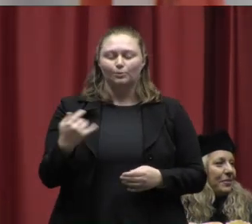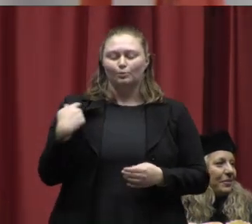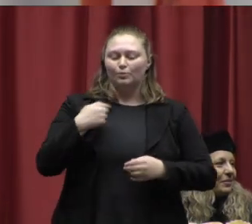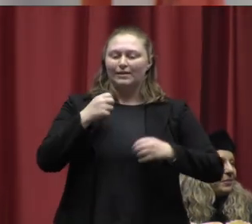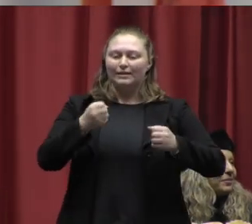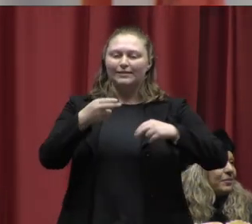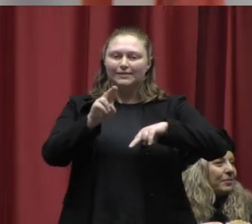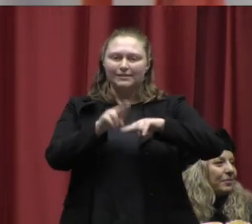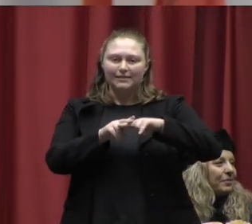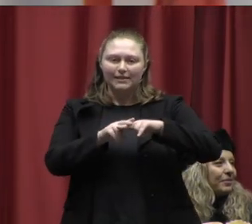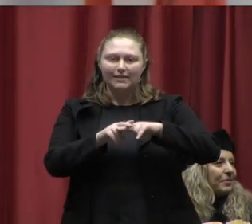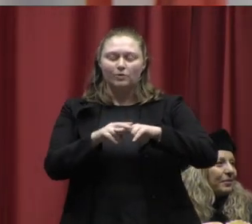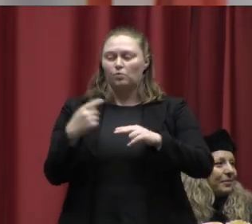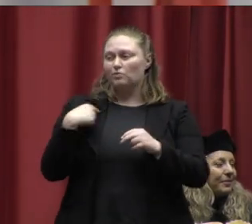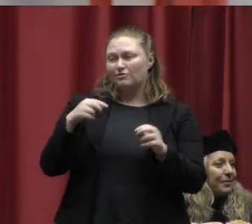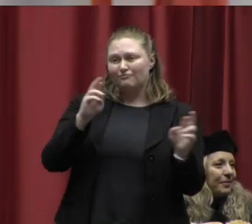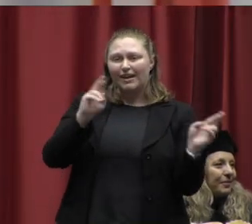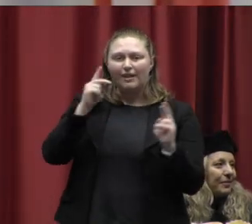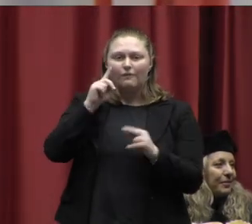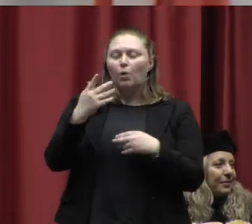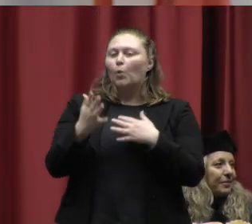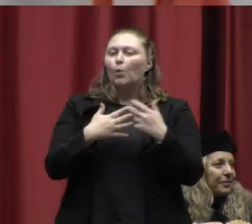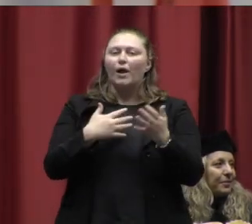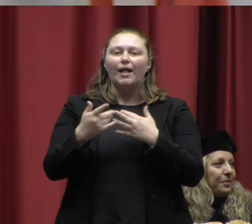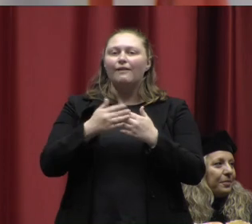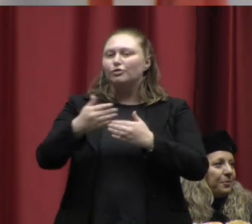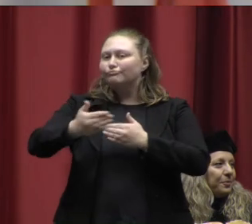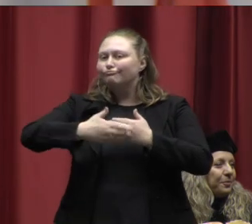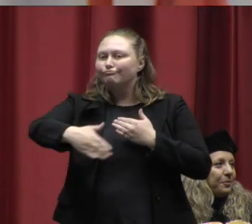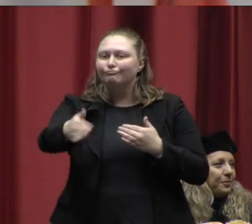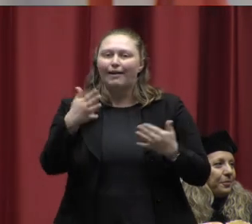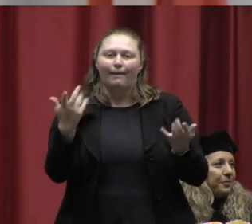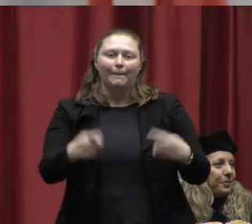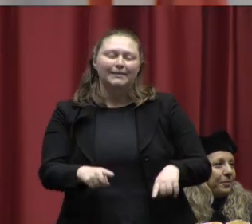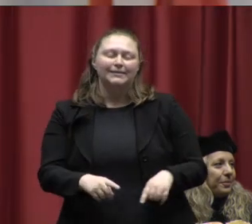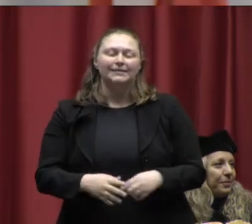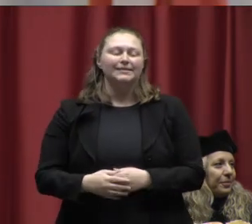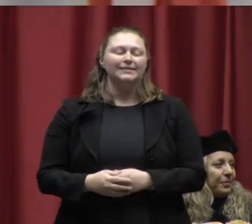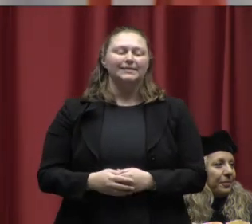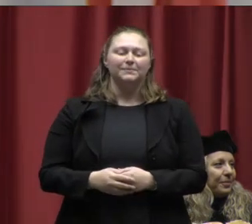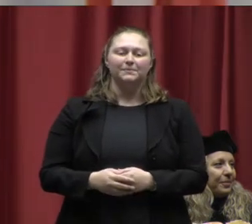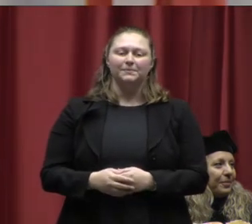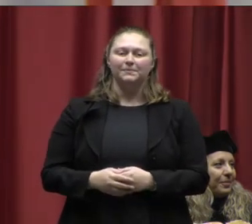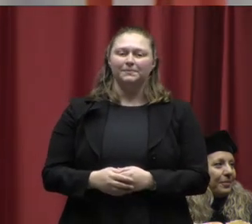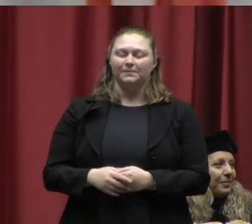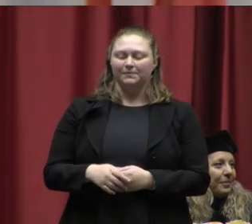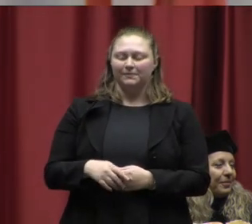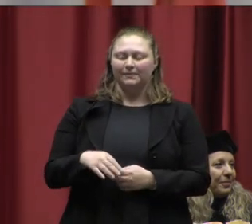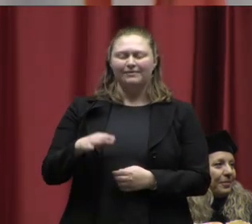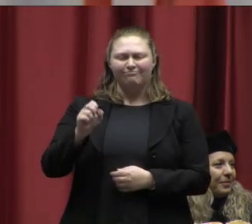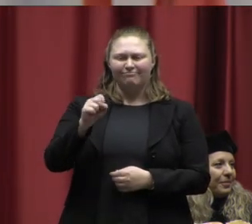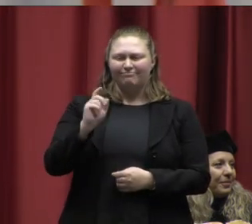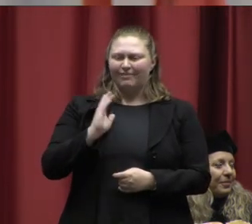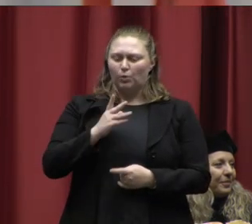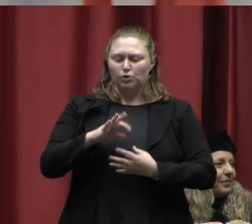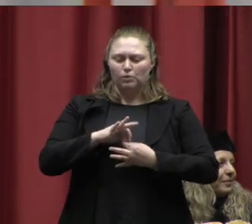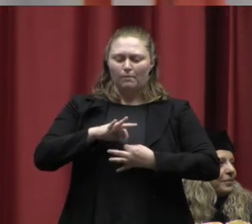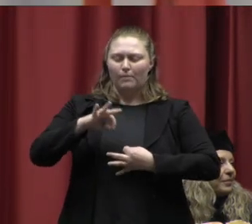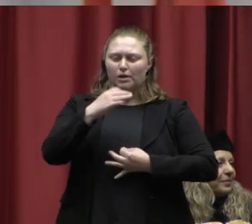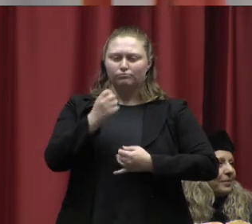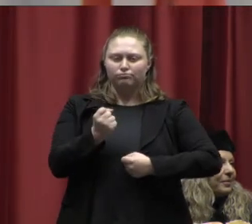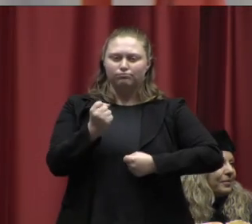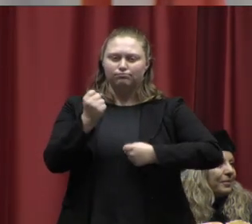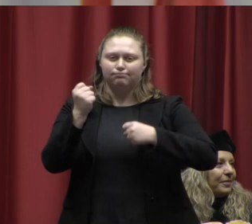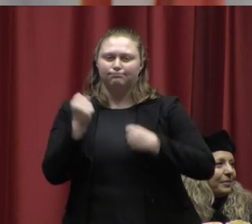in hand, we're ready for wherever we may land. The Lobo spirit, fierce and bold, runs